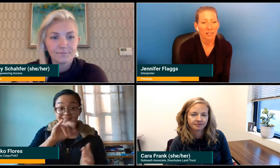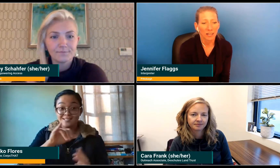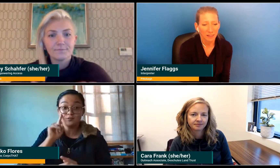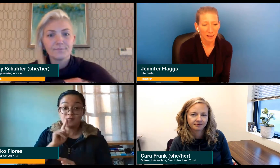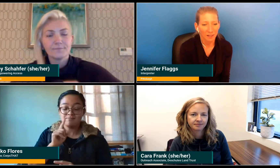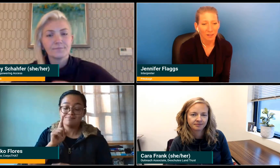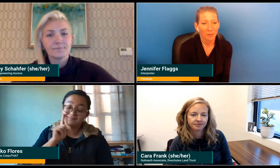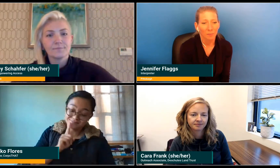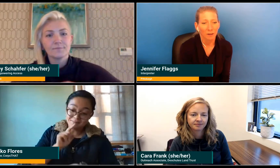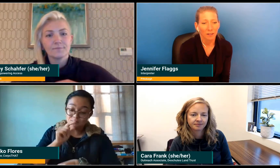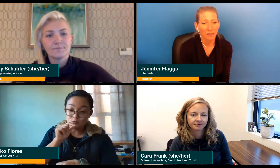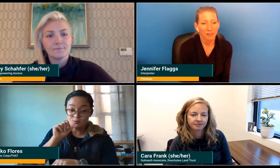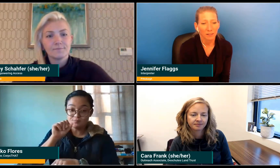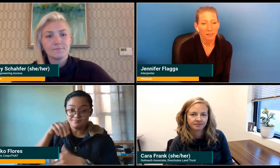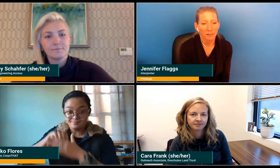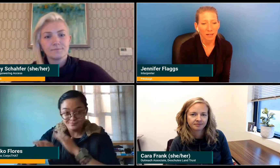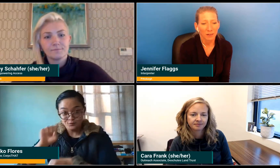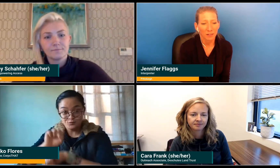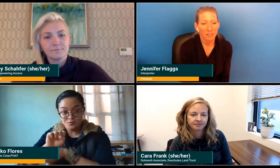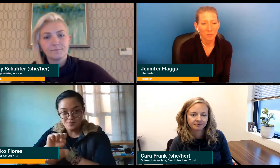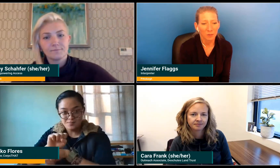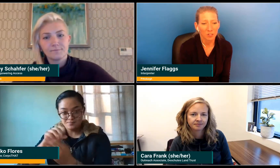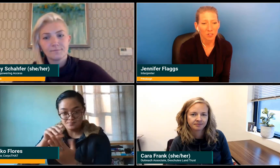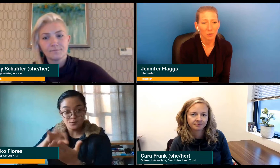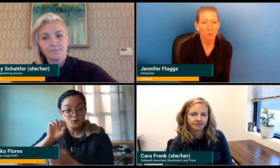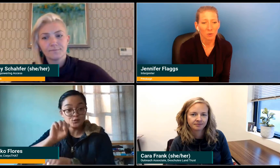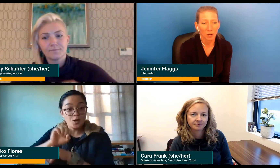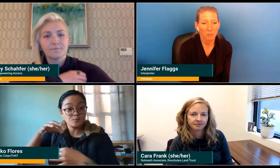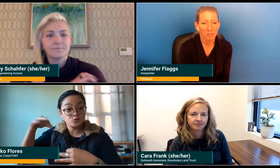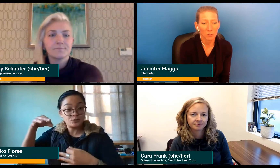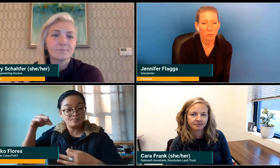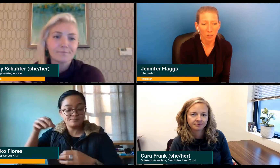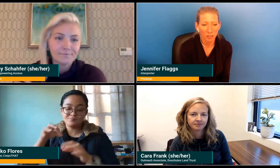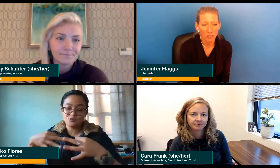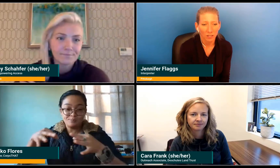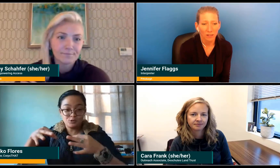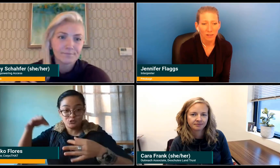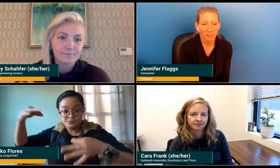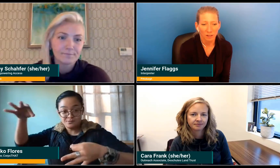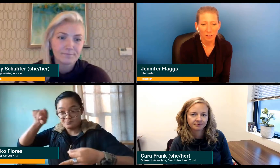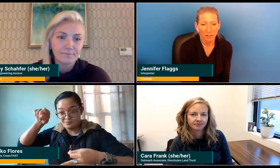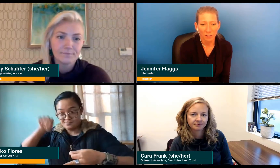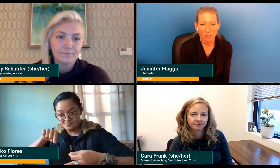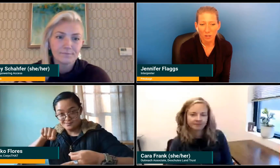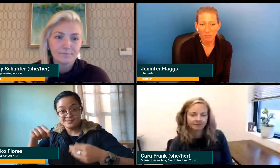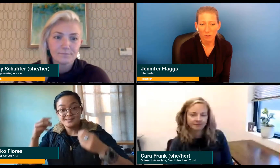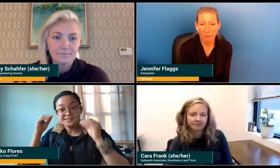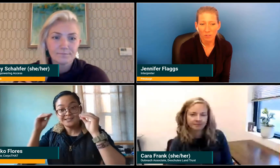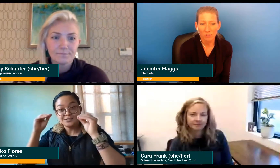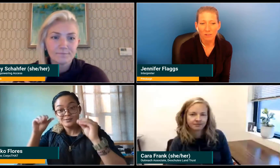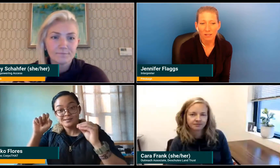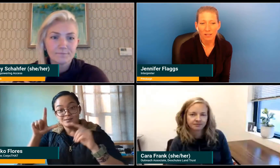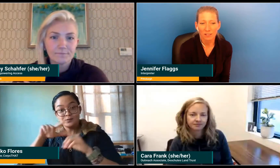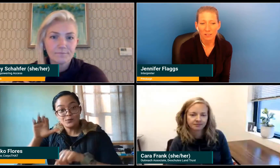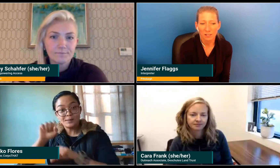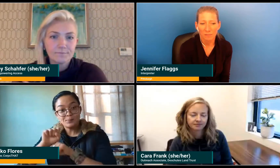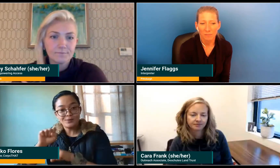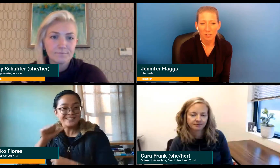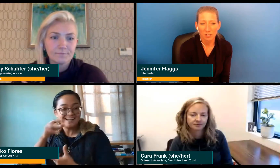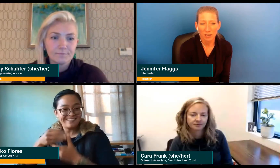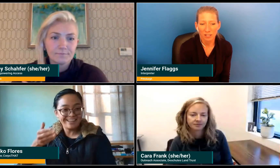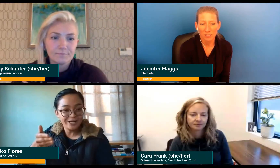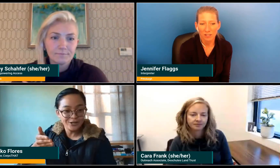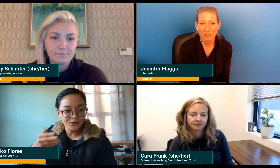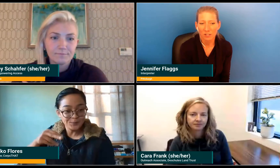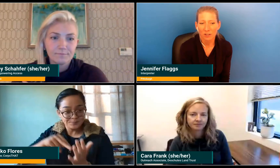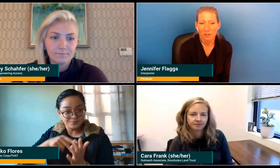communication, and I get that. But now the deaf person is the one who comes into work. They've got a job description, and